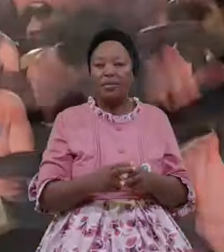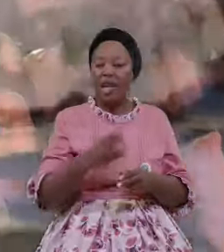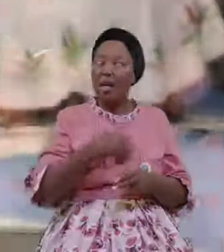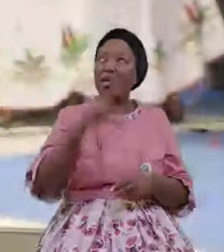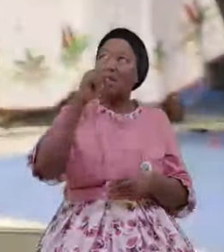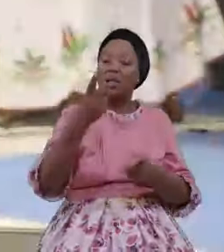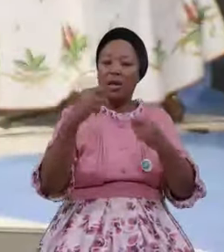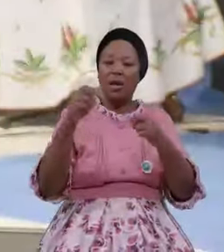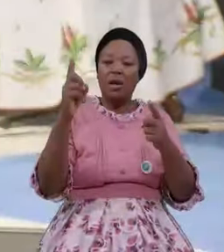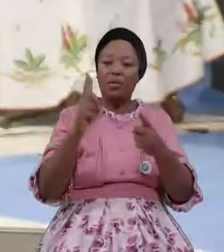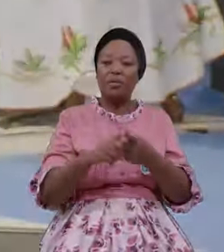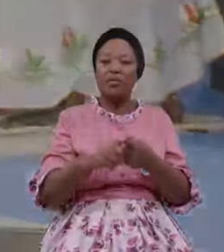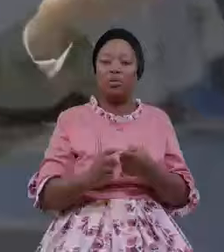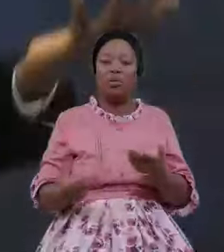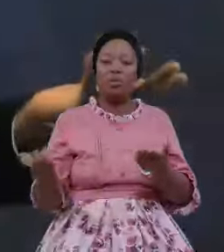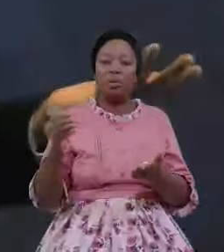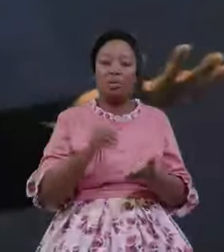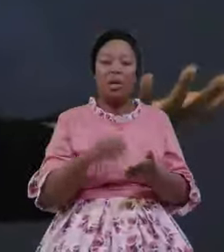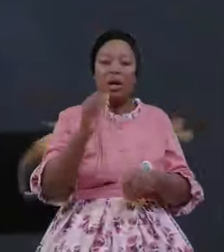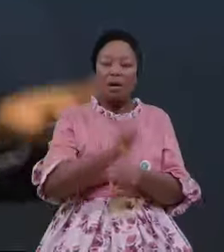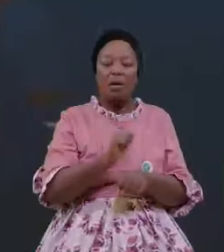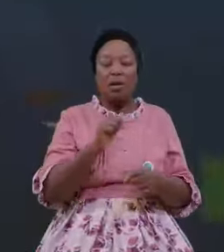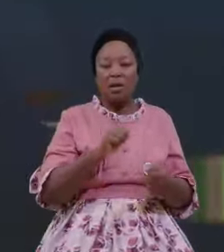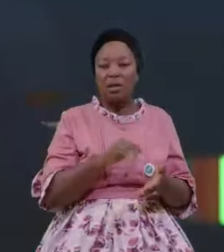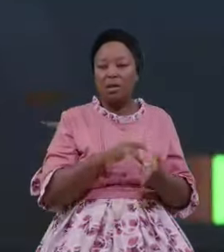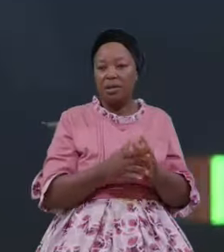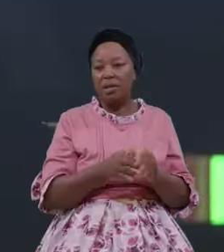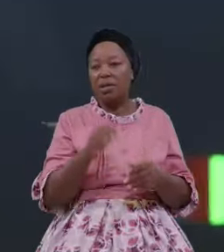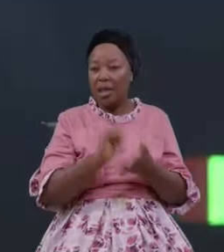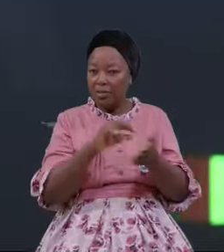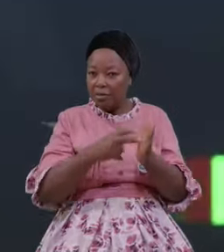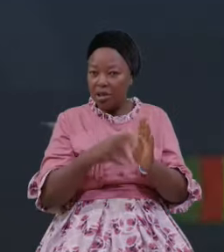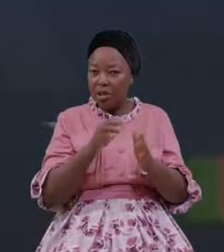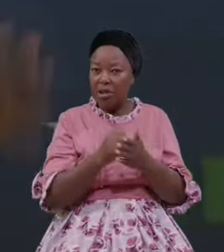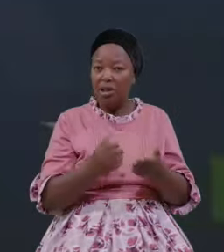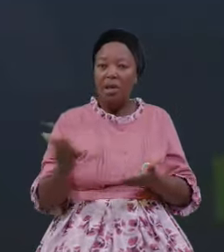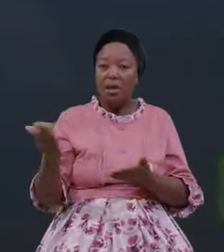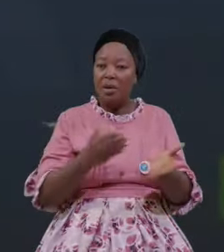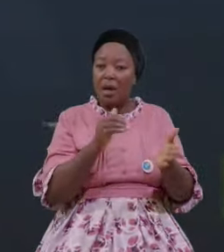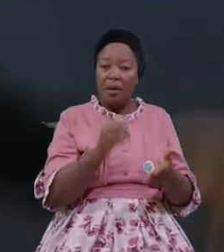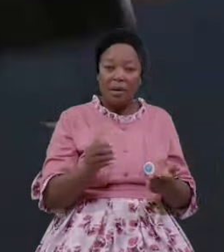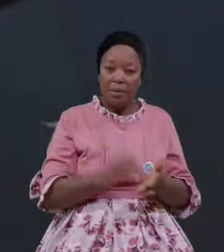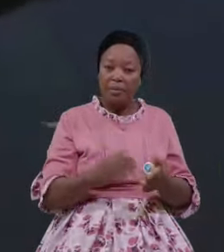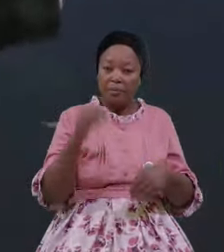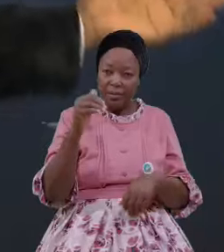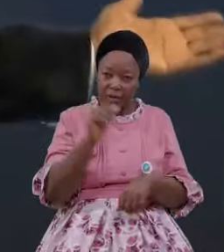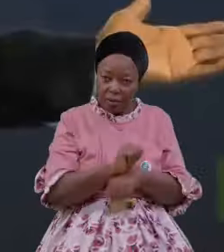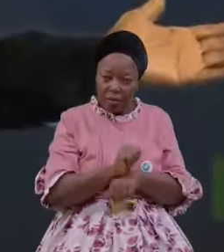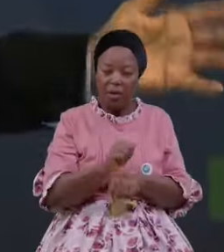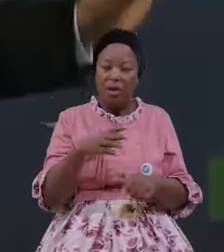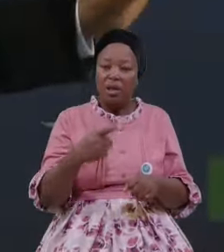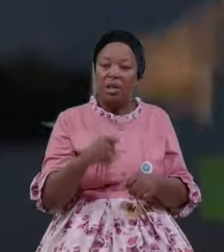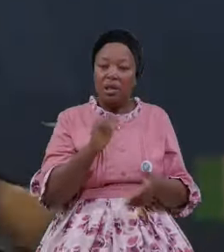to recommission you. That means the commission God Almighty had for you